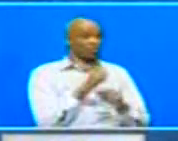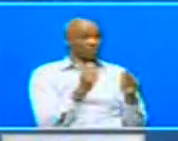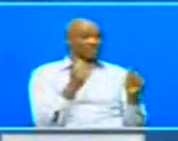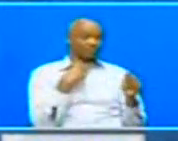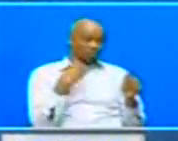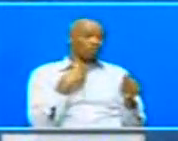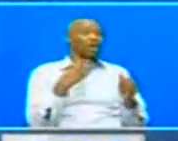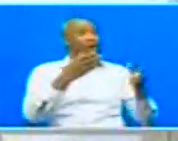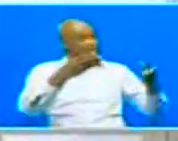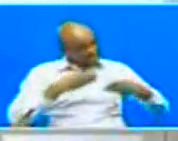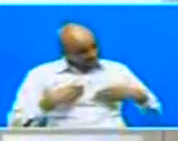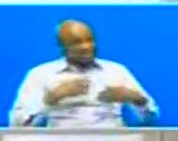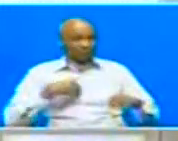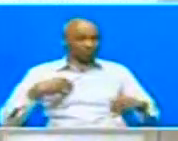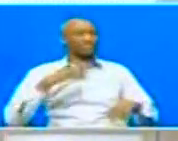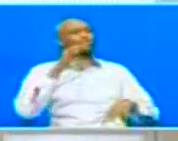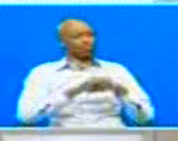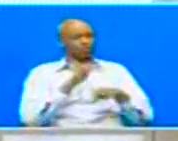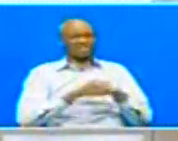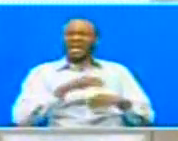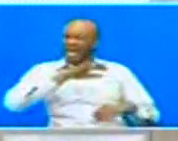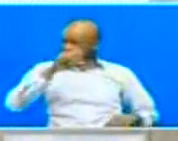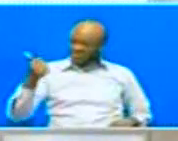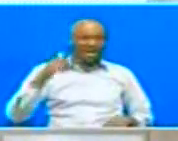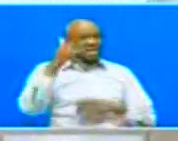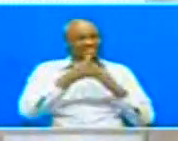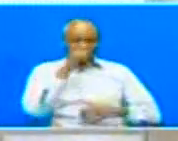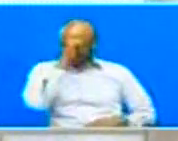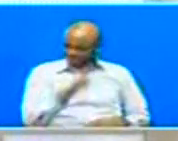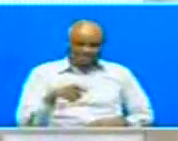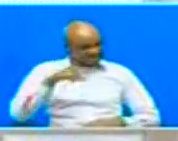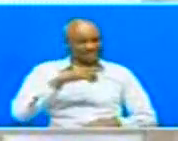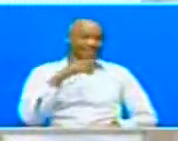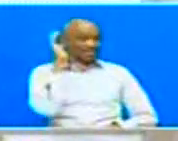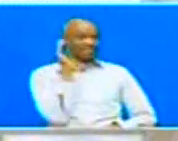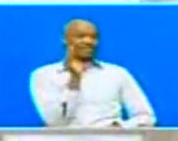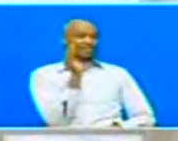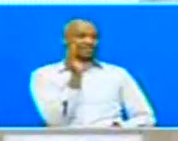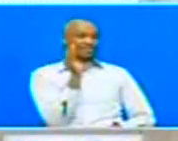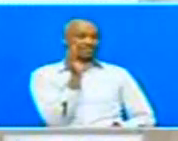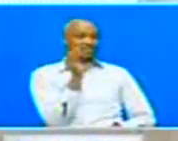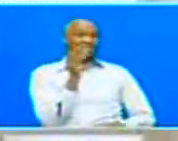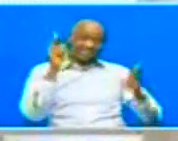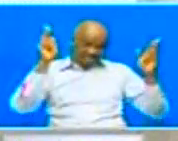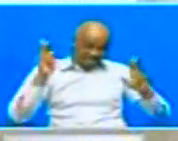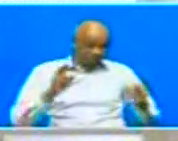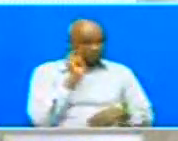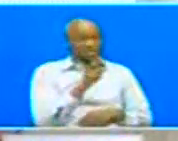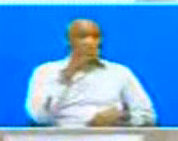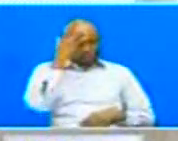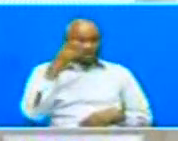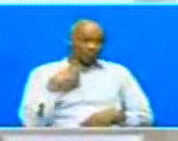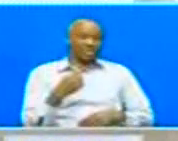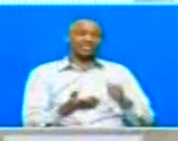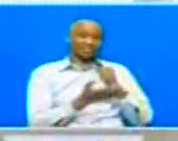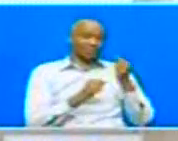of hosting refugees. We are a respectable nation. One of the reasons why we are a respectable nation in the eyes of the international community is the role that we